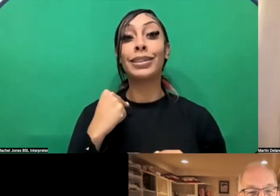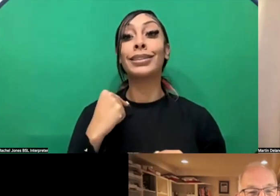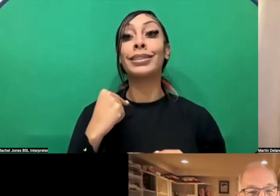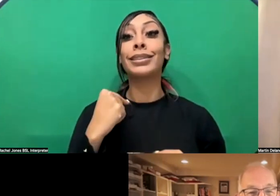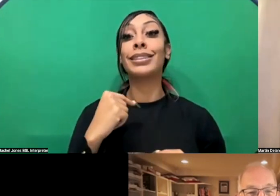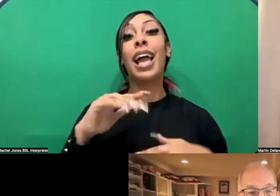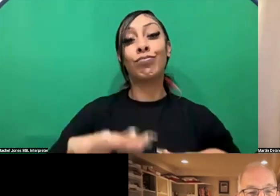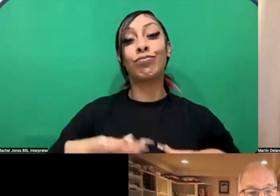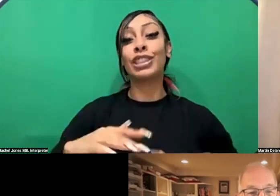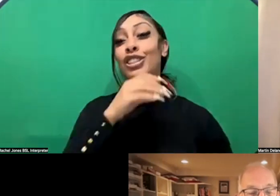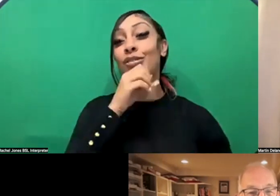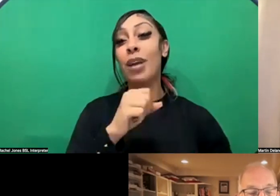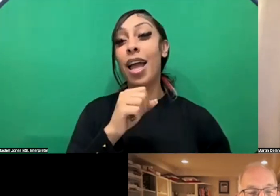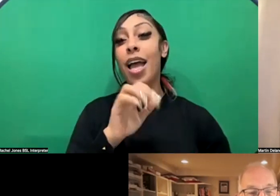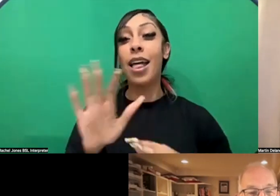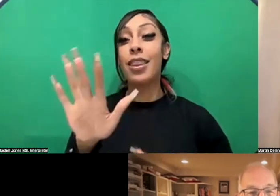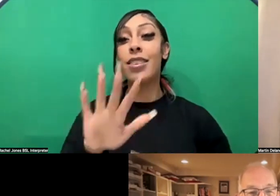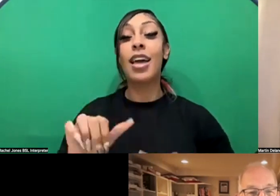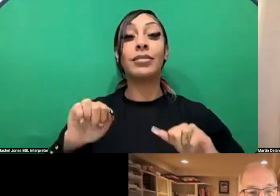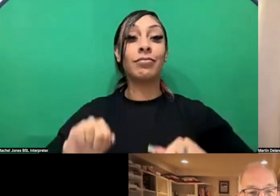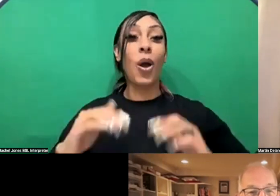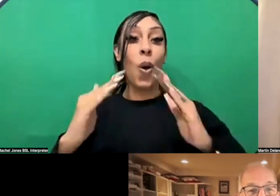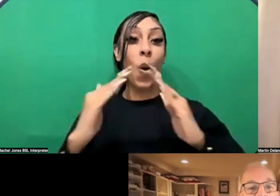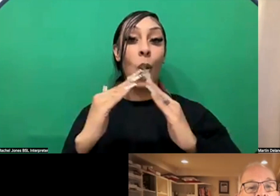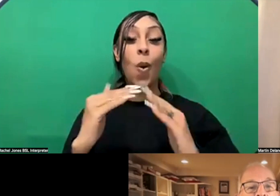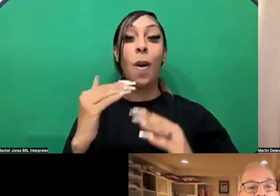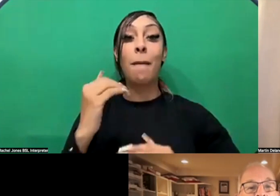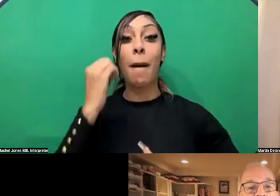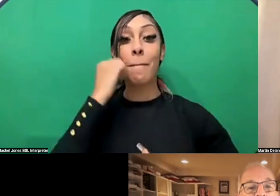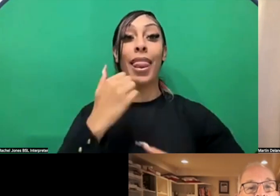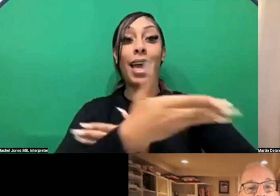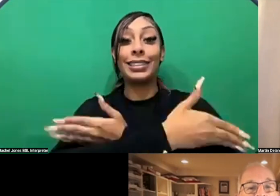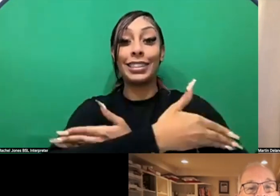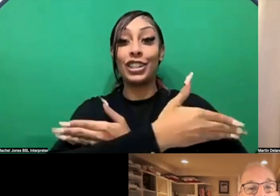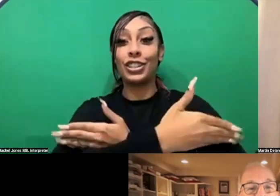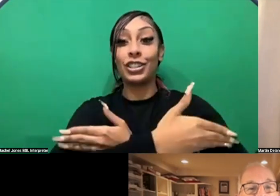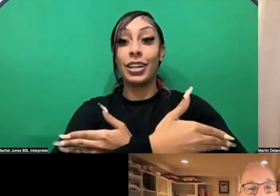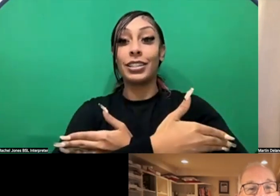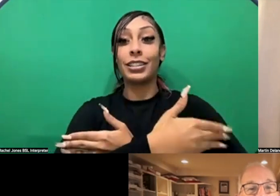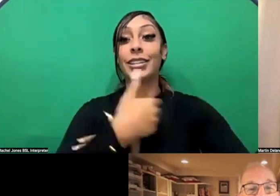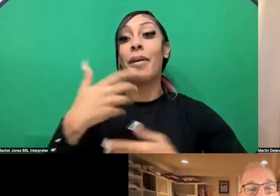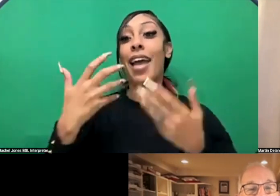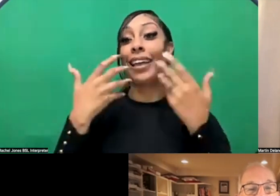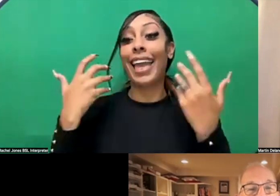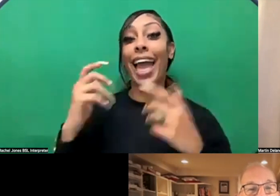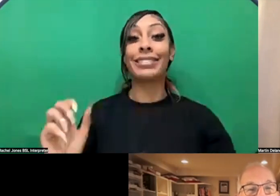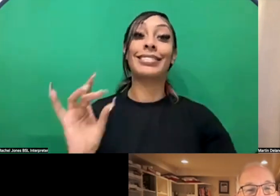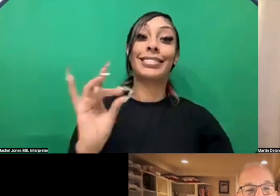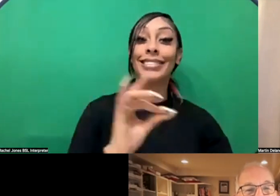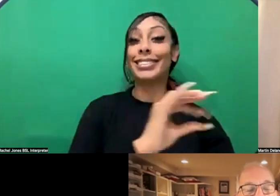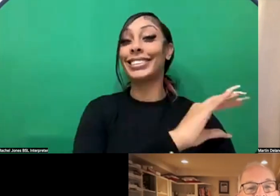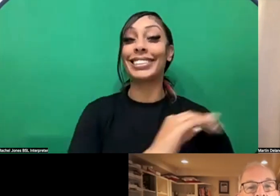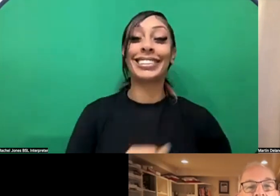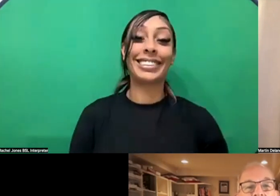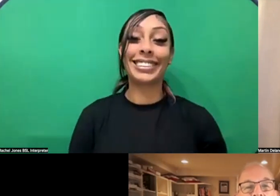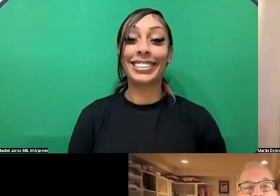perhaps. I'm sitting at home today wearing a black t-shirt, and my cat Tina may put in an appearance as she